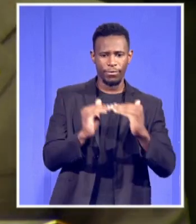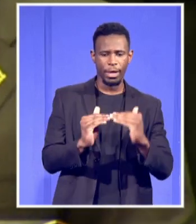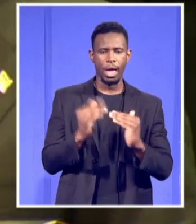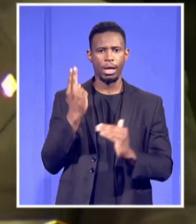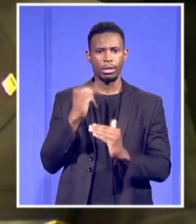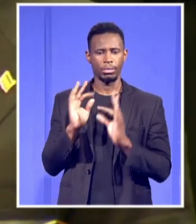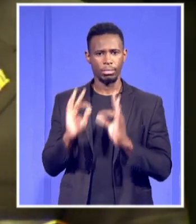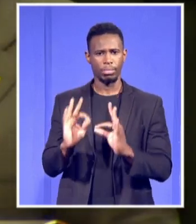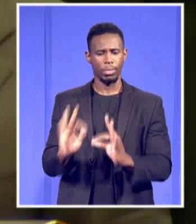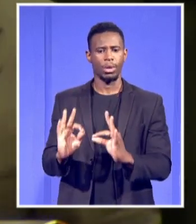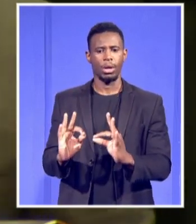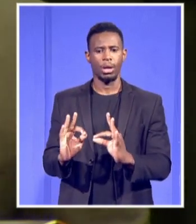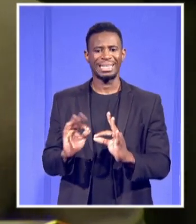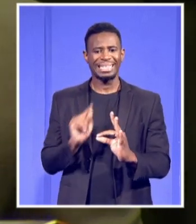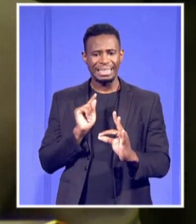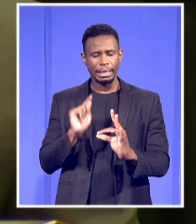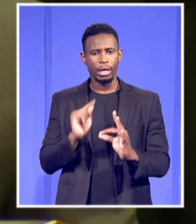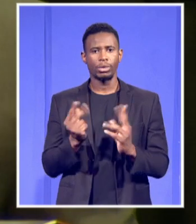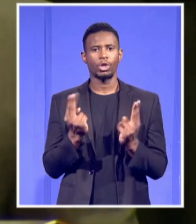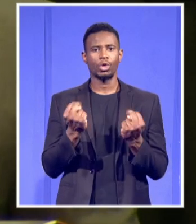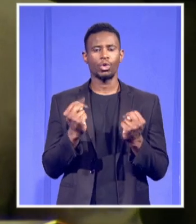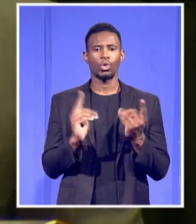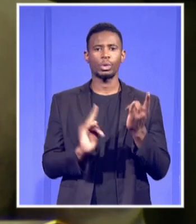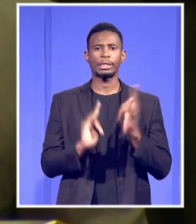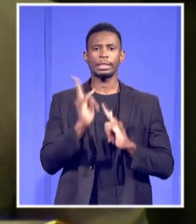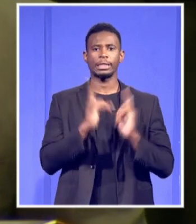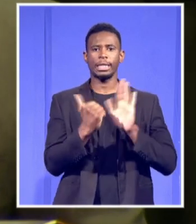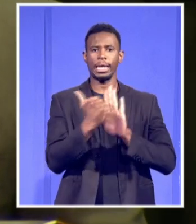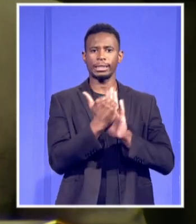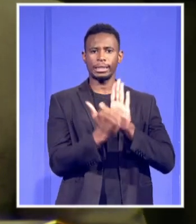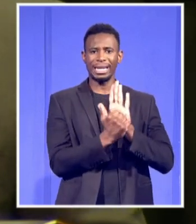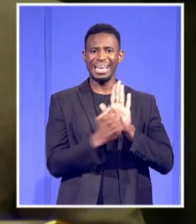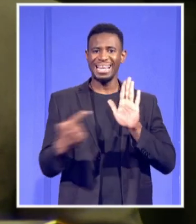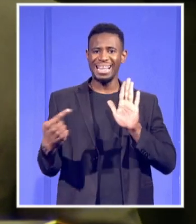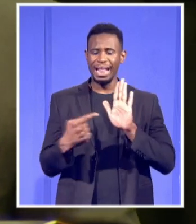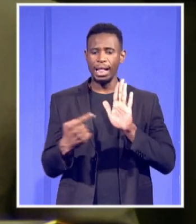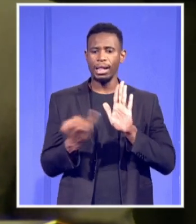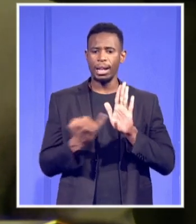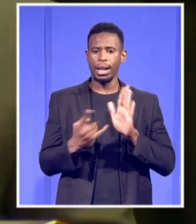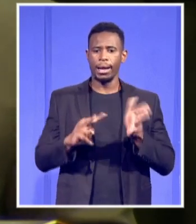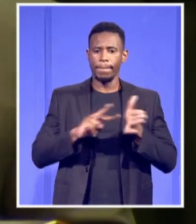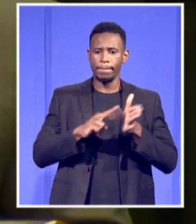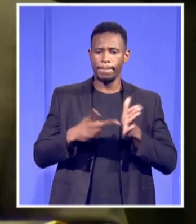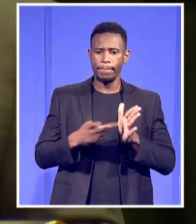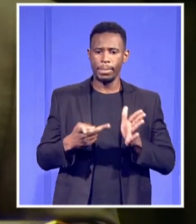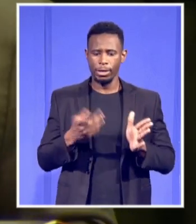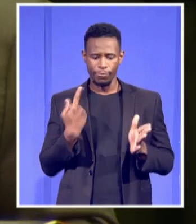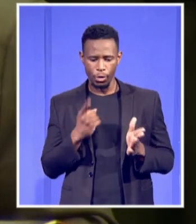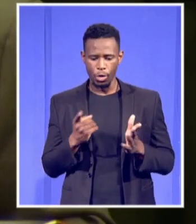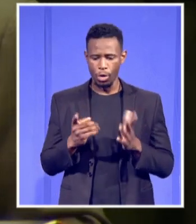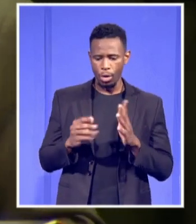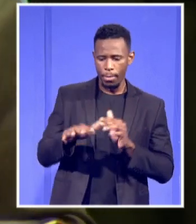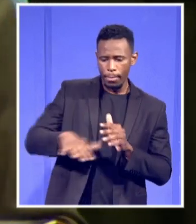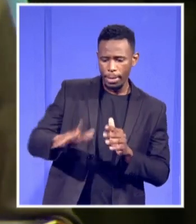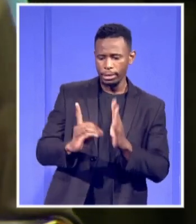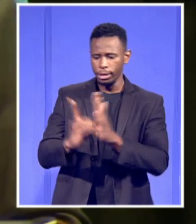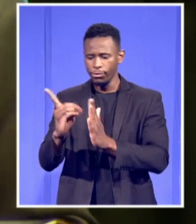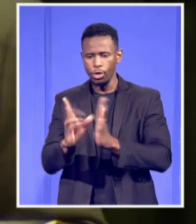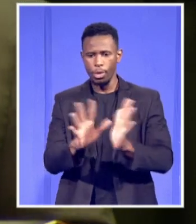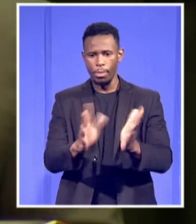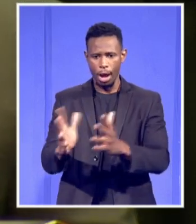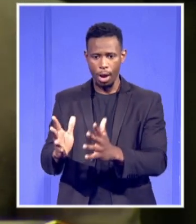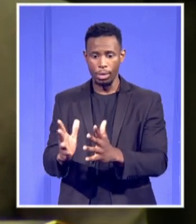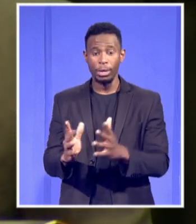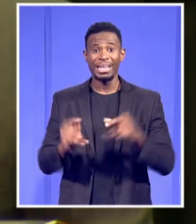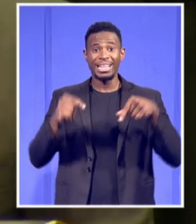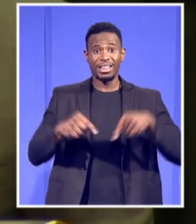New Urban Agenda, which has become a blueprint for our national planning and urban development. In April